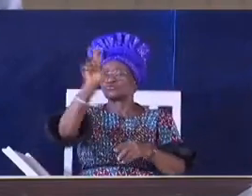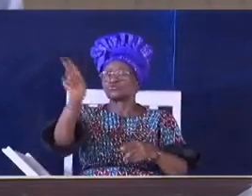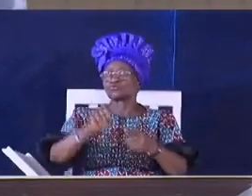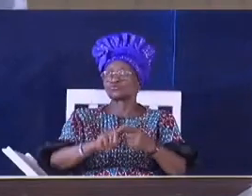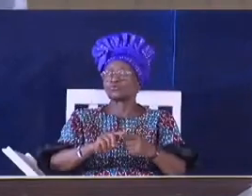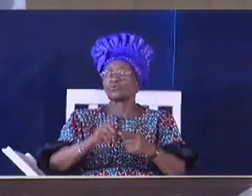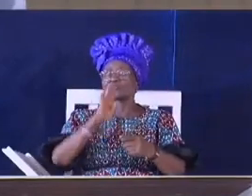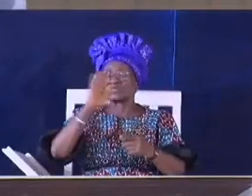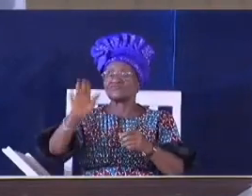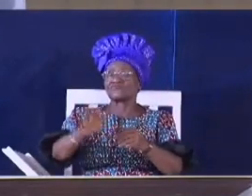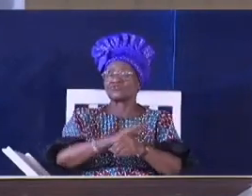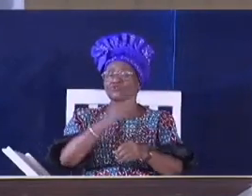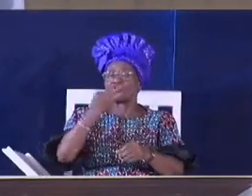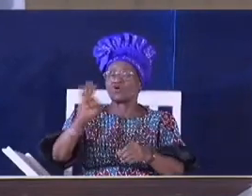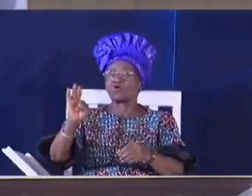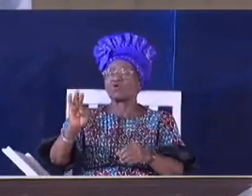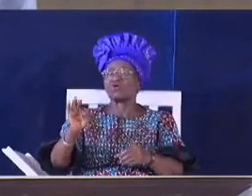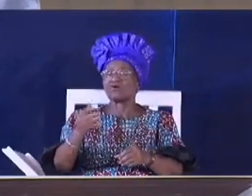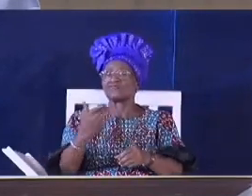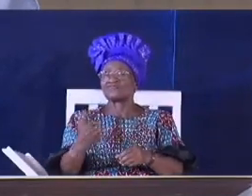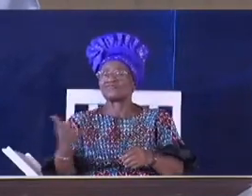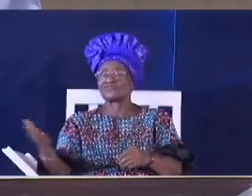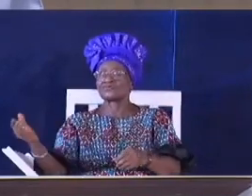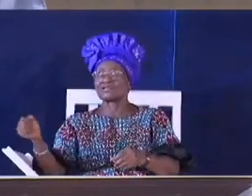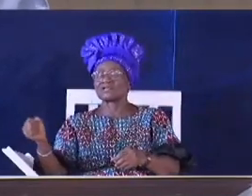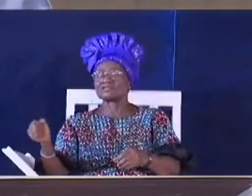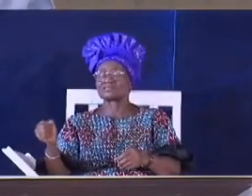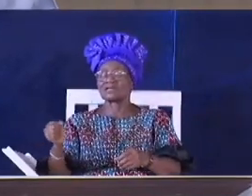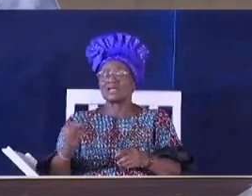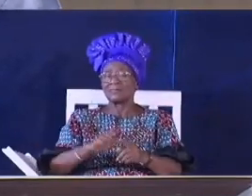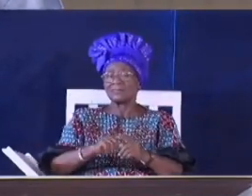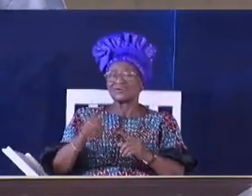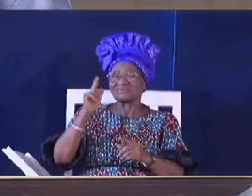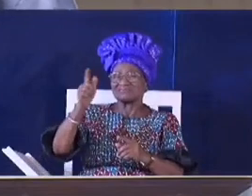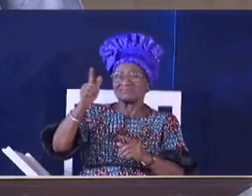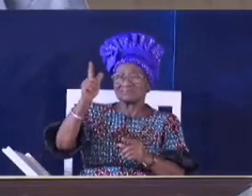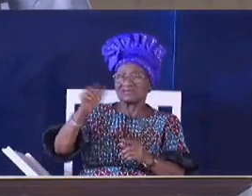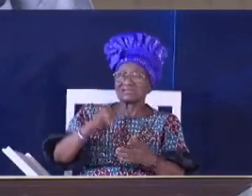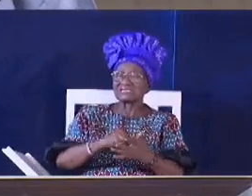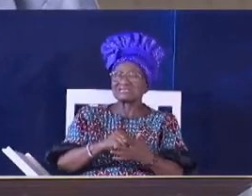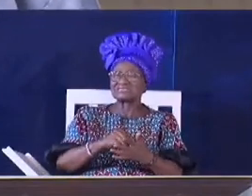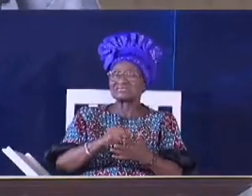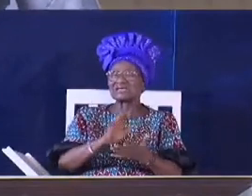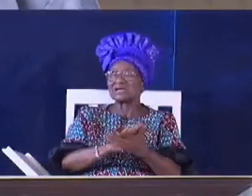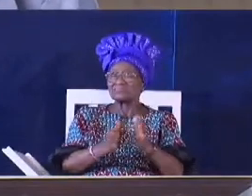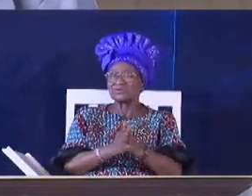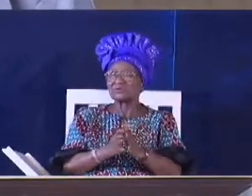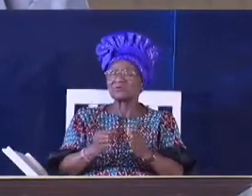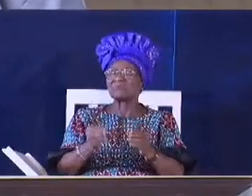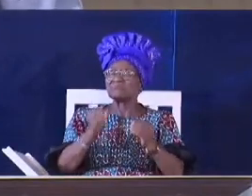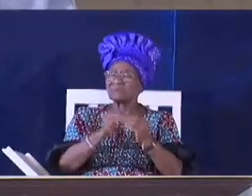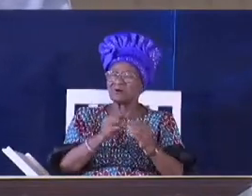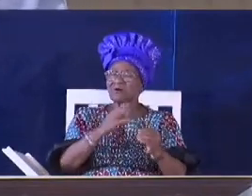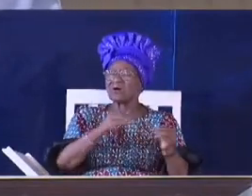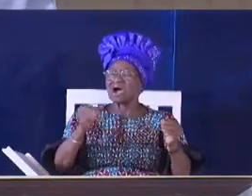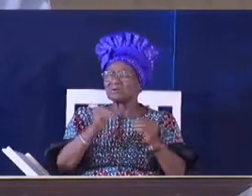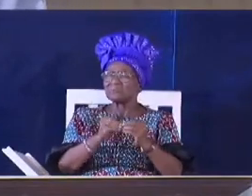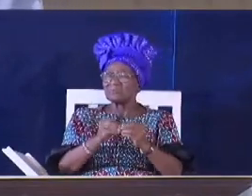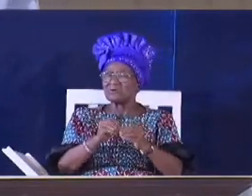But little by little, it became more and more empty.